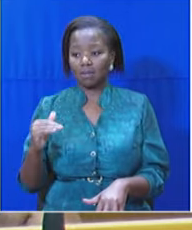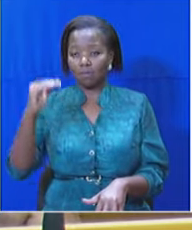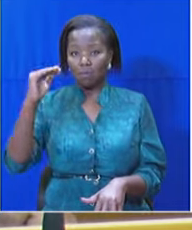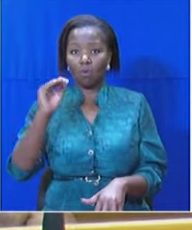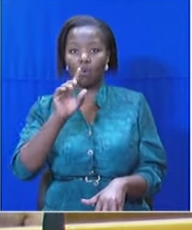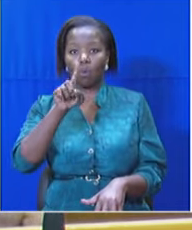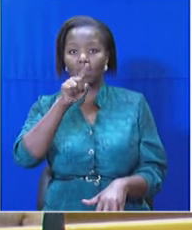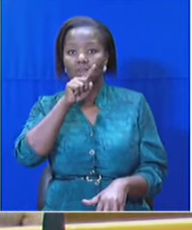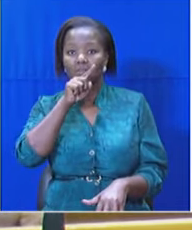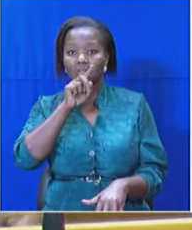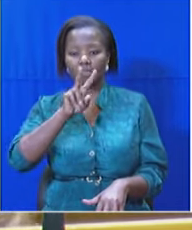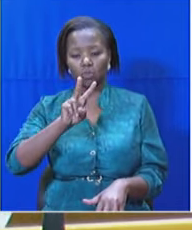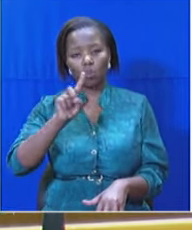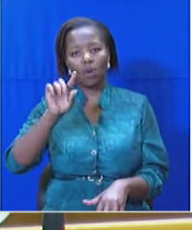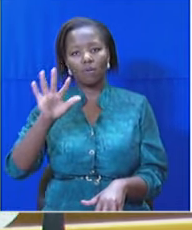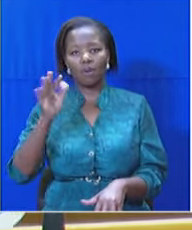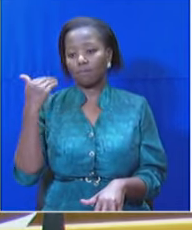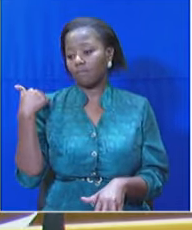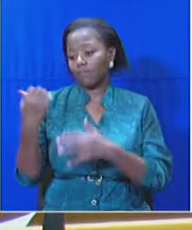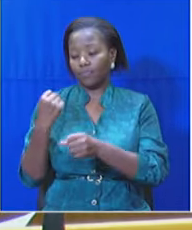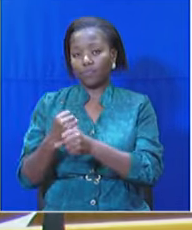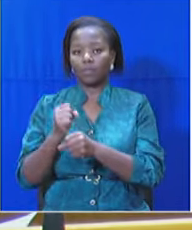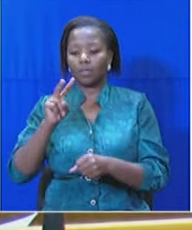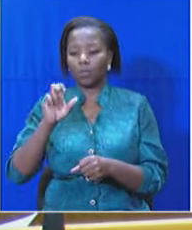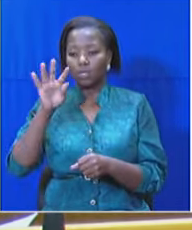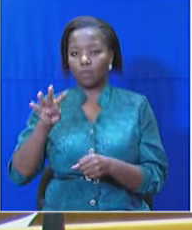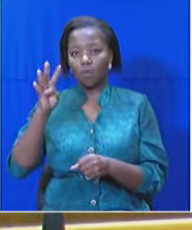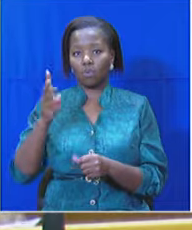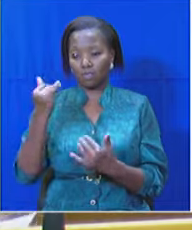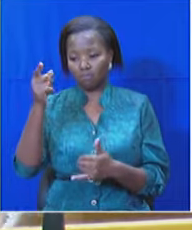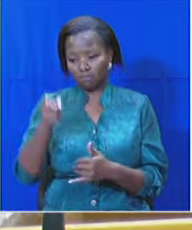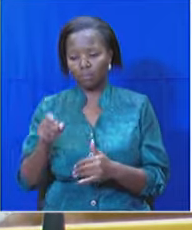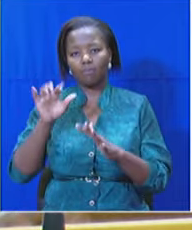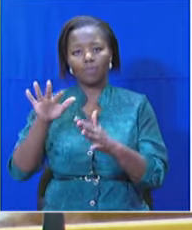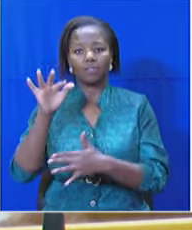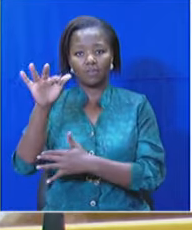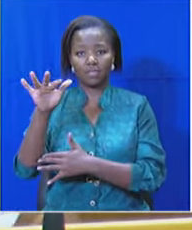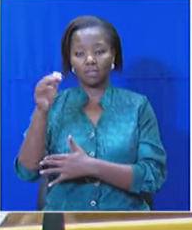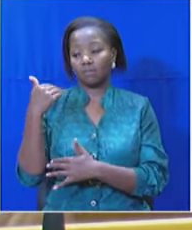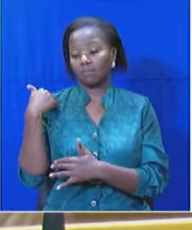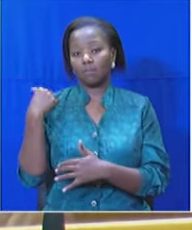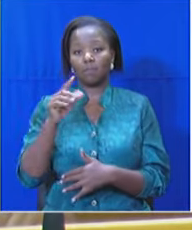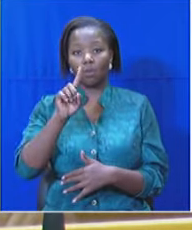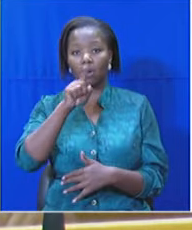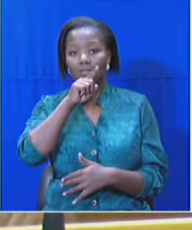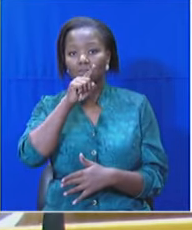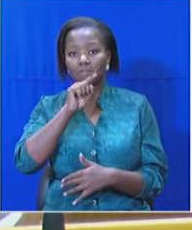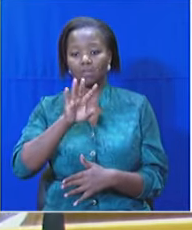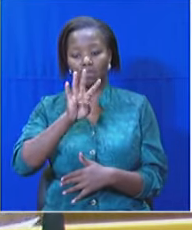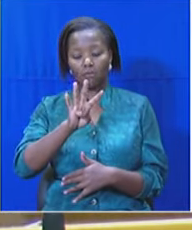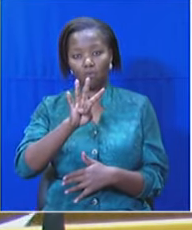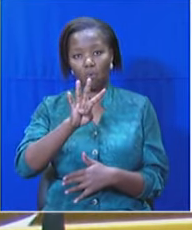1,215 compared to 2014-2015 financial year, whereby 1,445 claims were